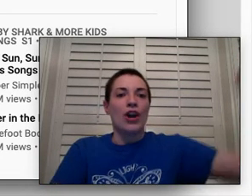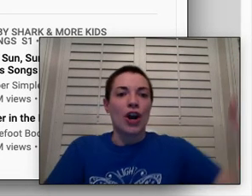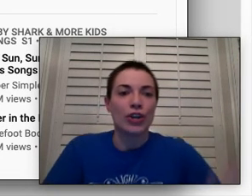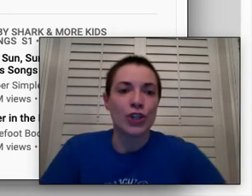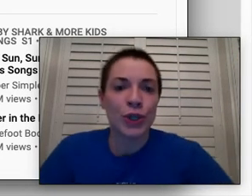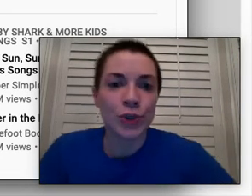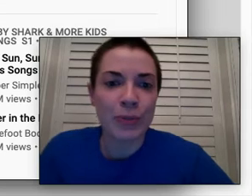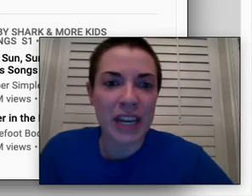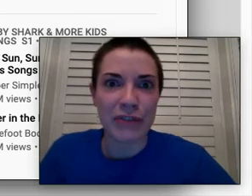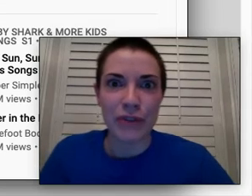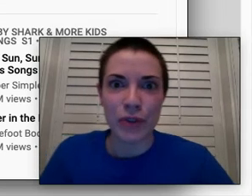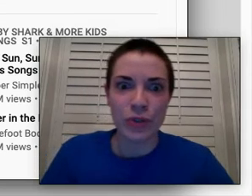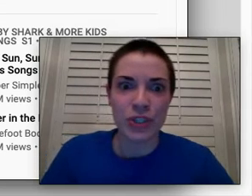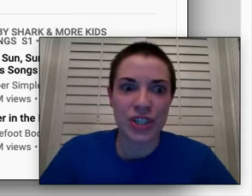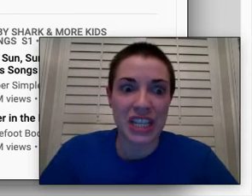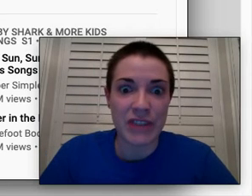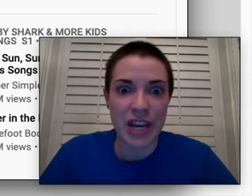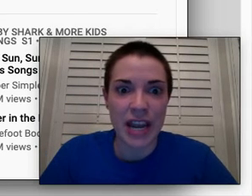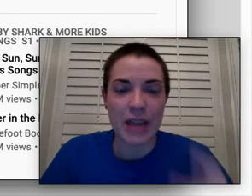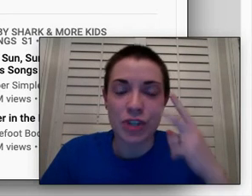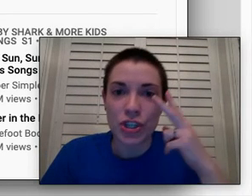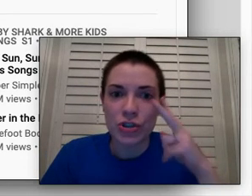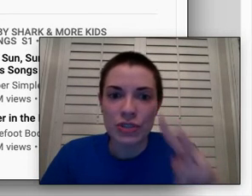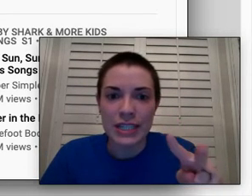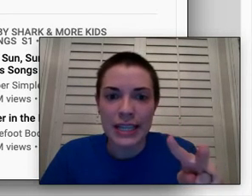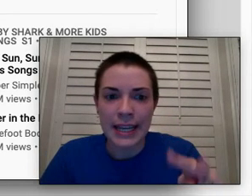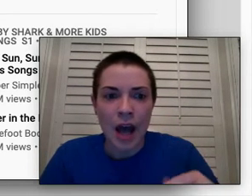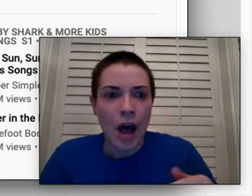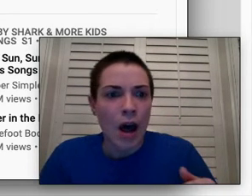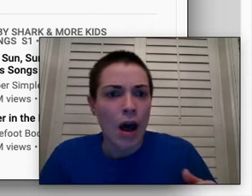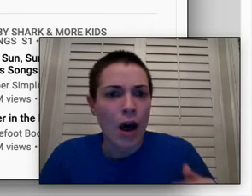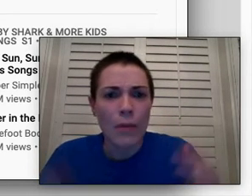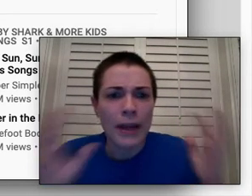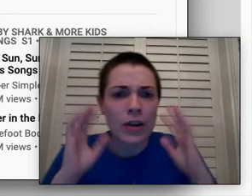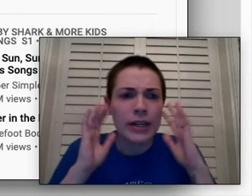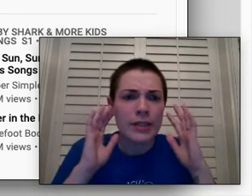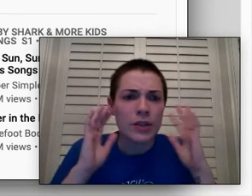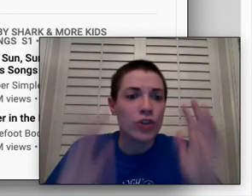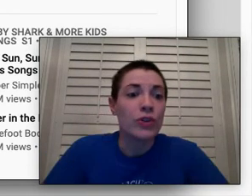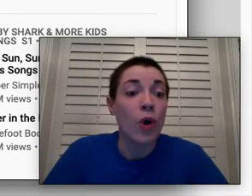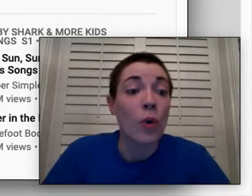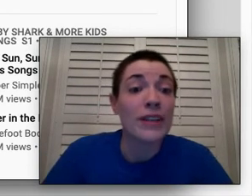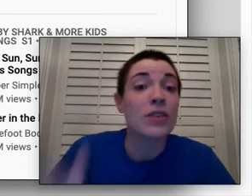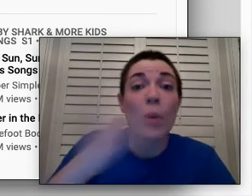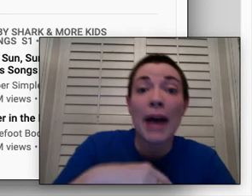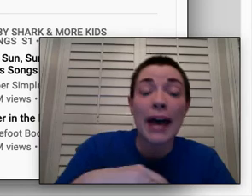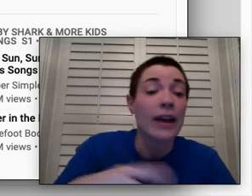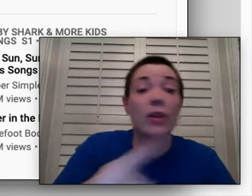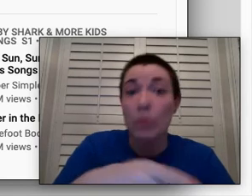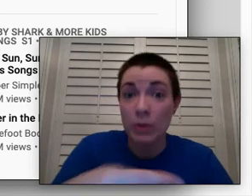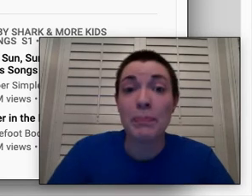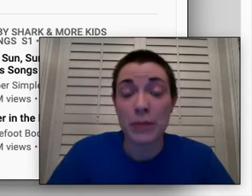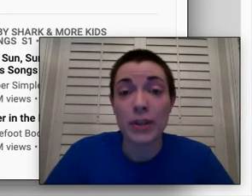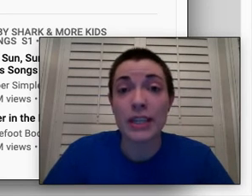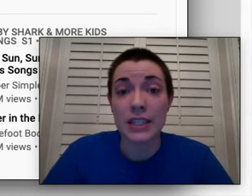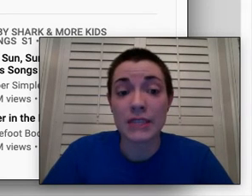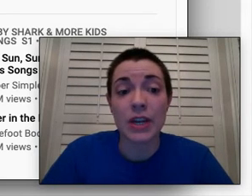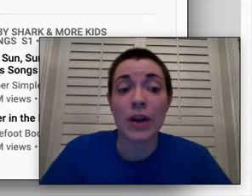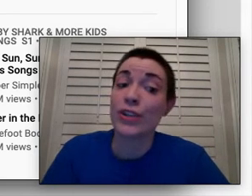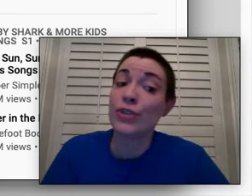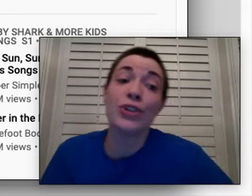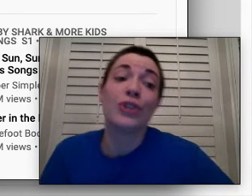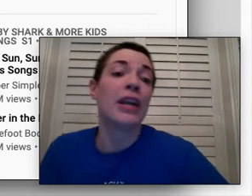There are too many foods to even name. Do you see? Oh my goodness, you can always go back and get this